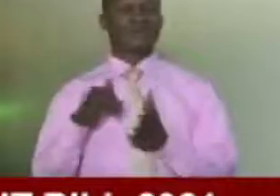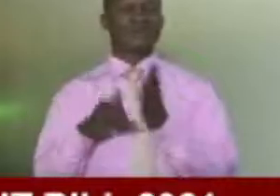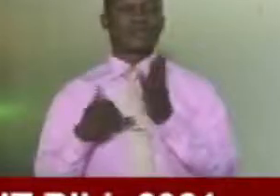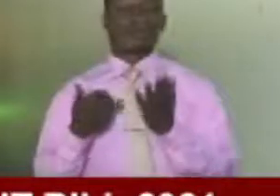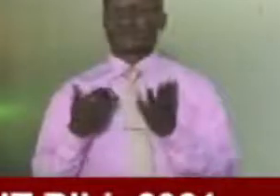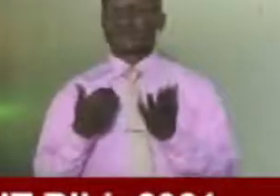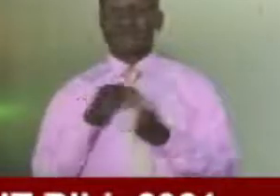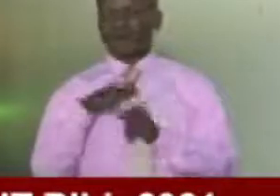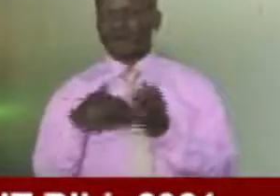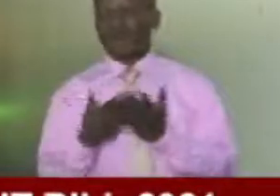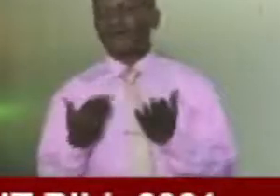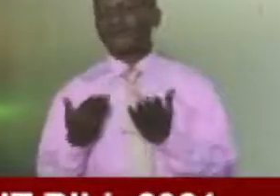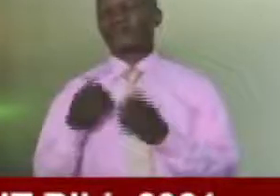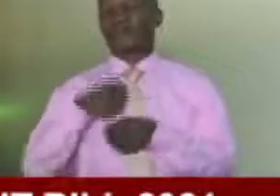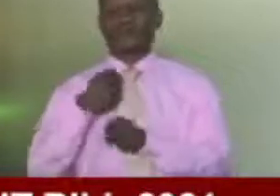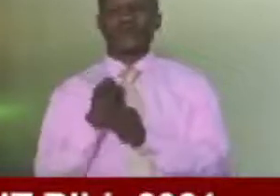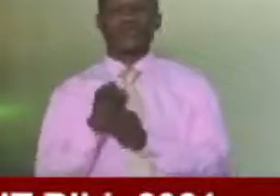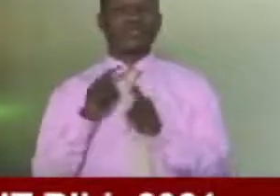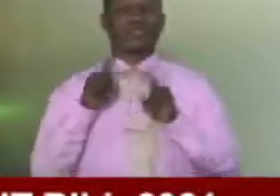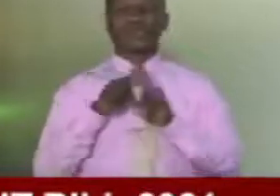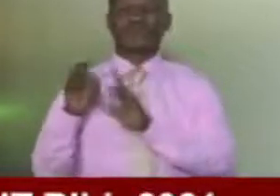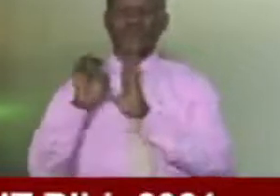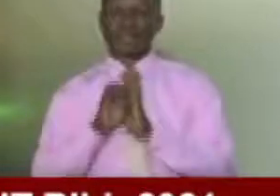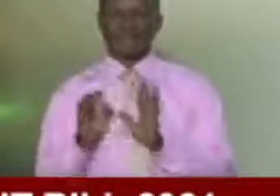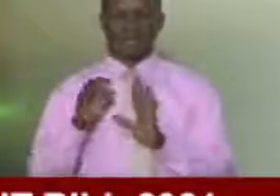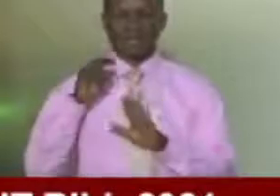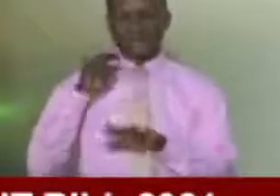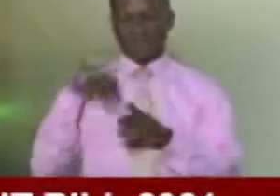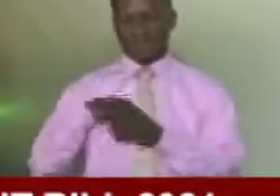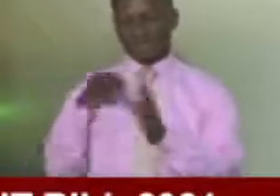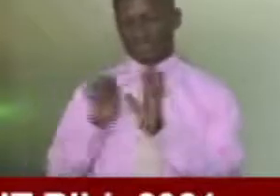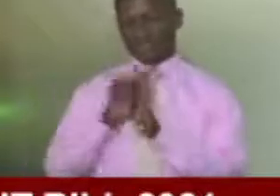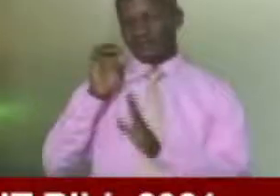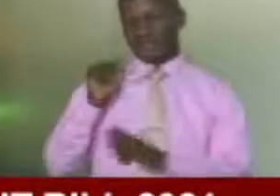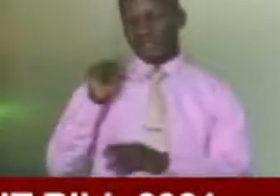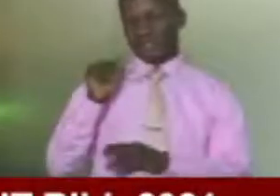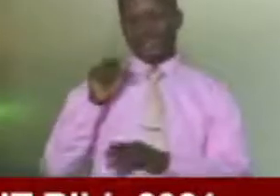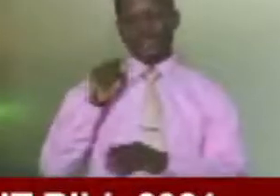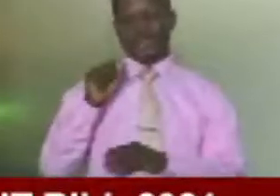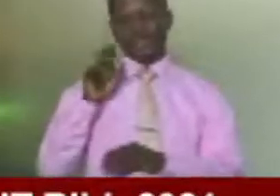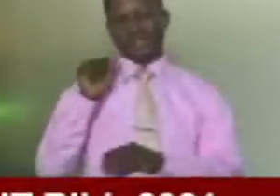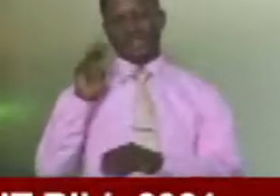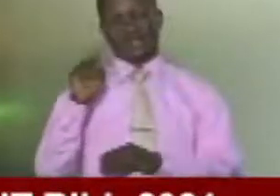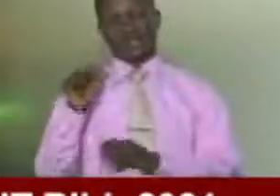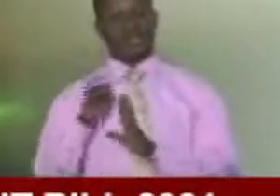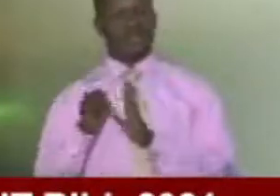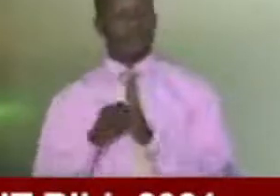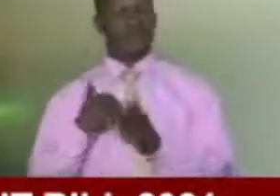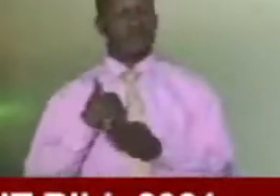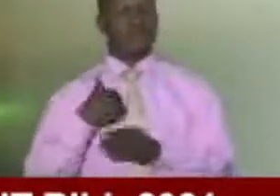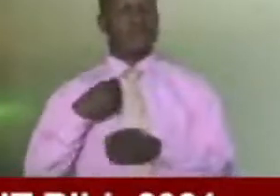things all by themselves. Let me give you an example with Nasarawa State. Because Nasarawa made a statement in 2011.